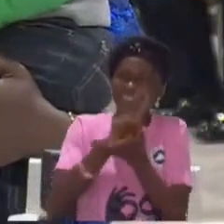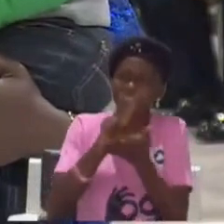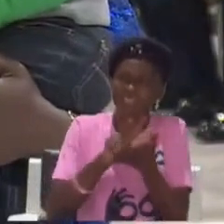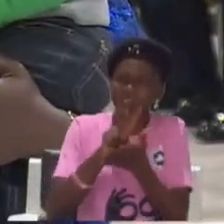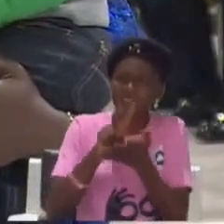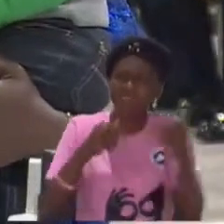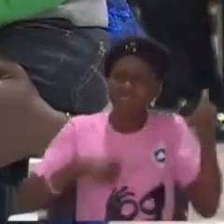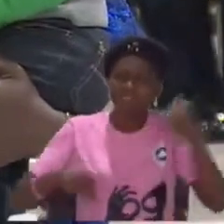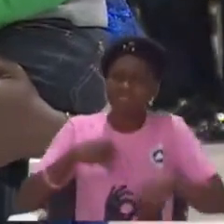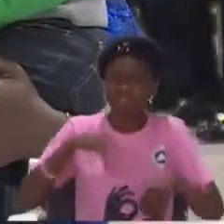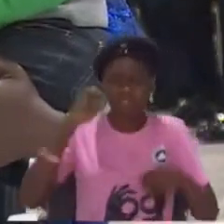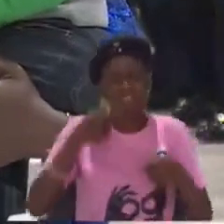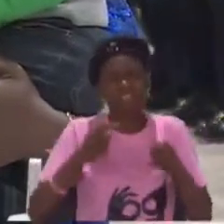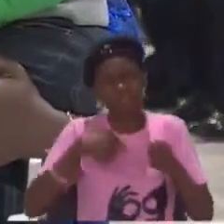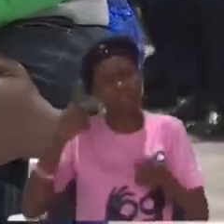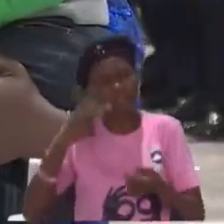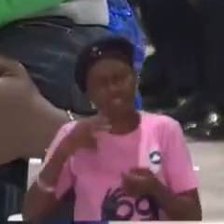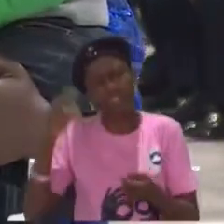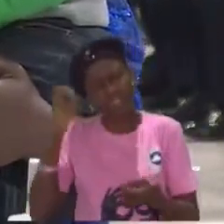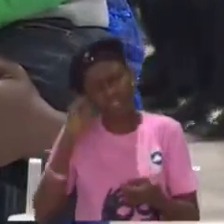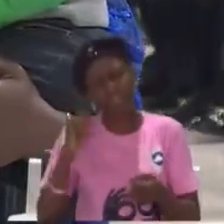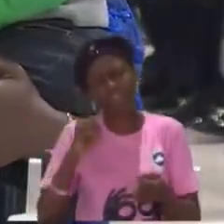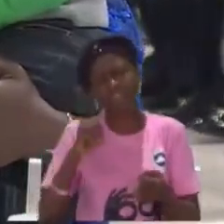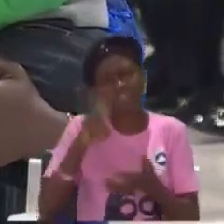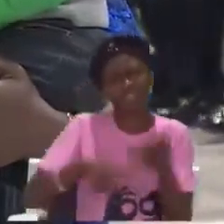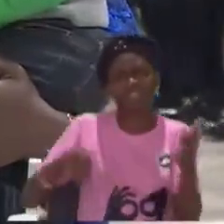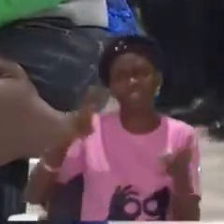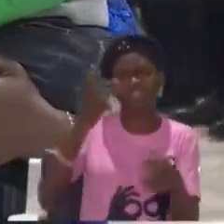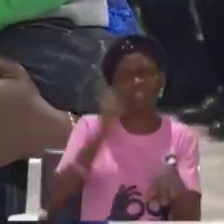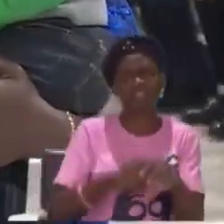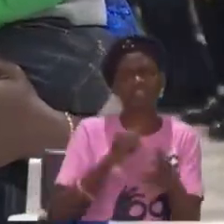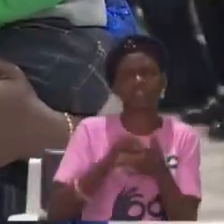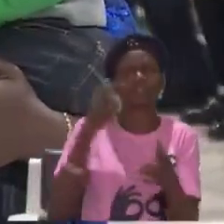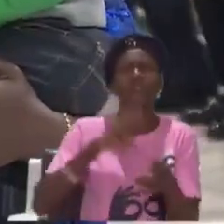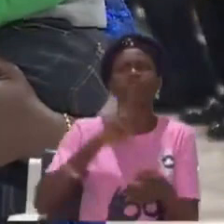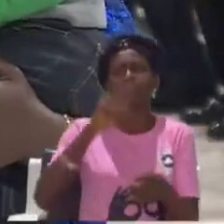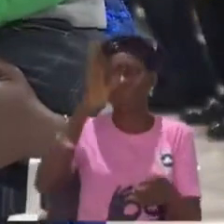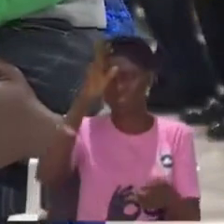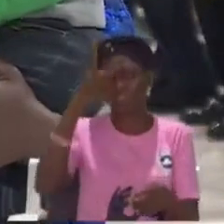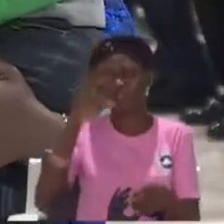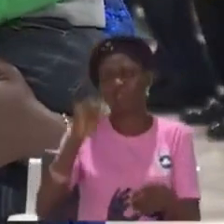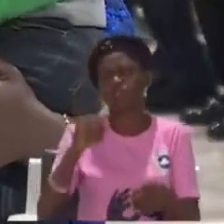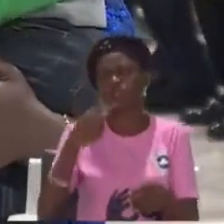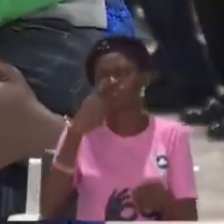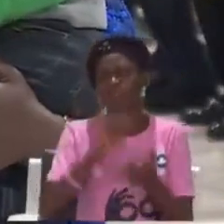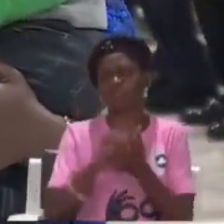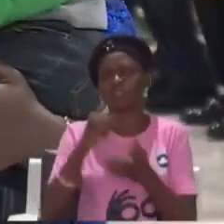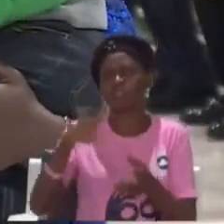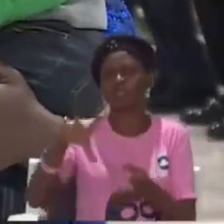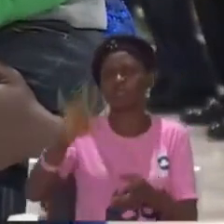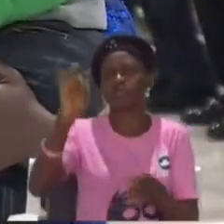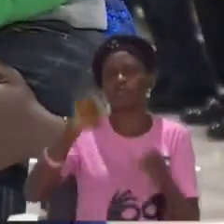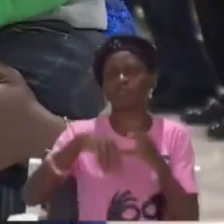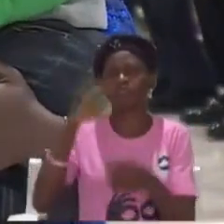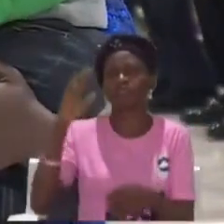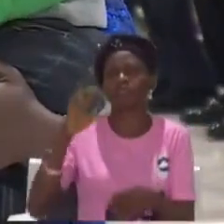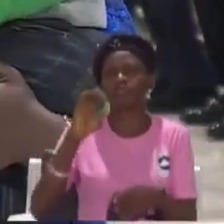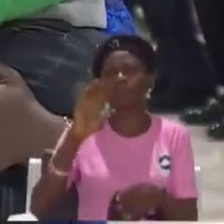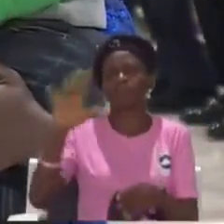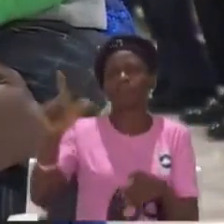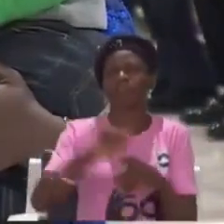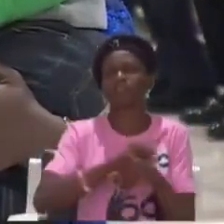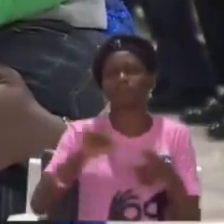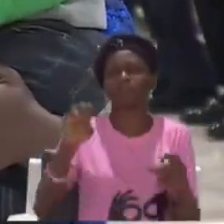I said, let me see. I read it again. It was the voice of Daddy Gio telling me that he had found out my labor in